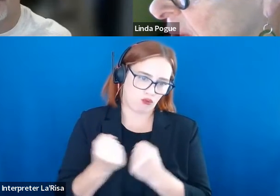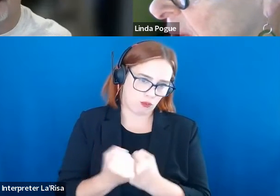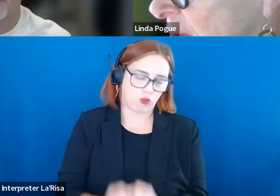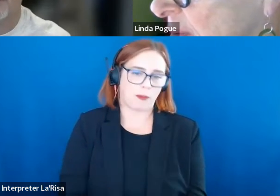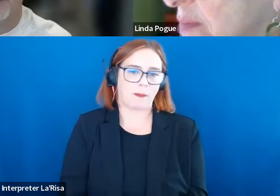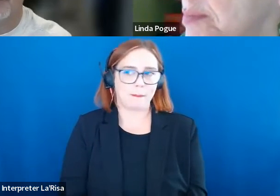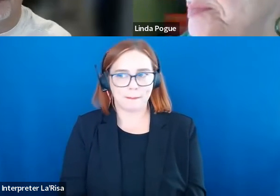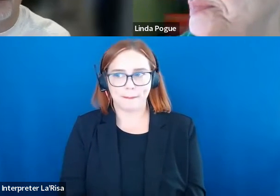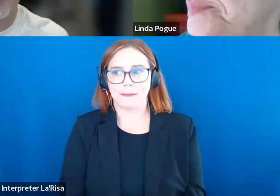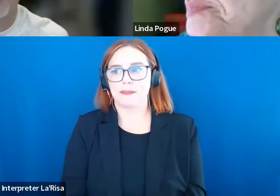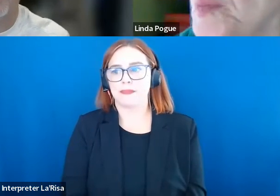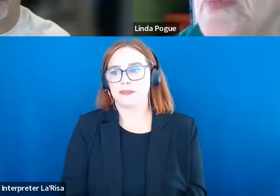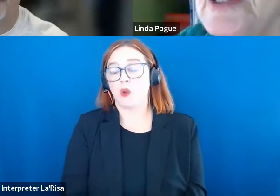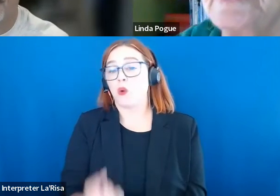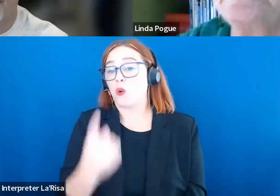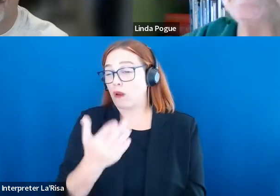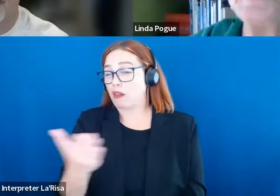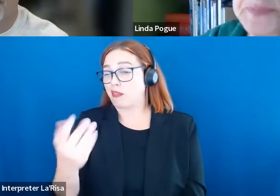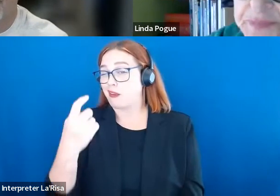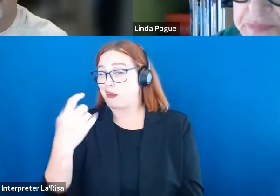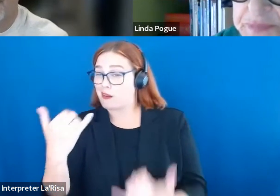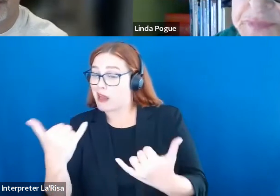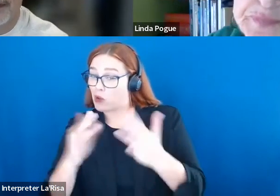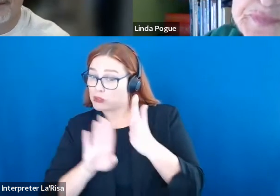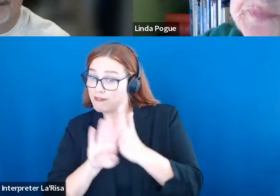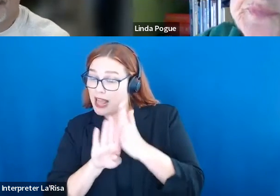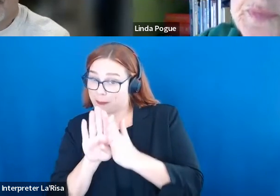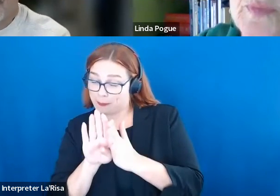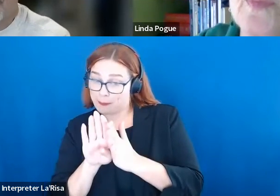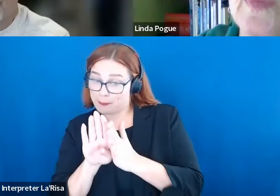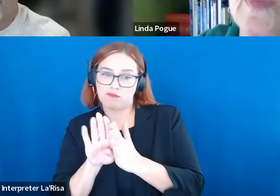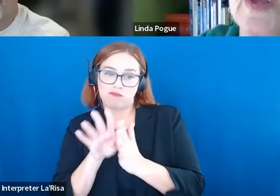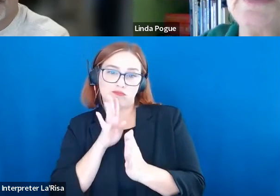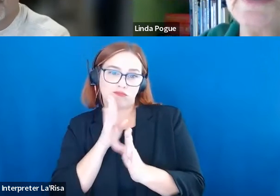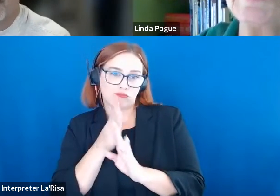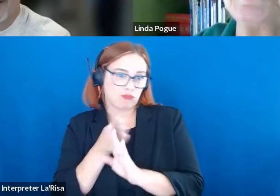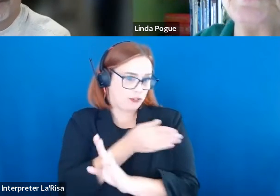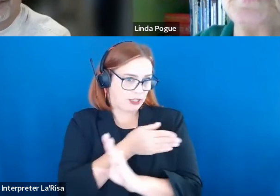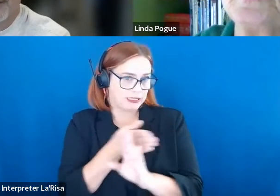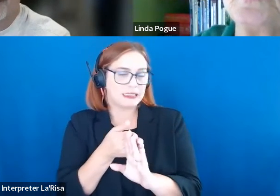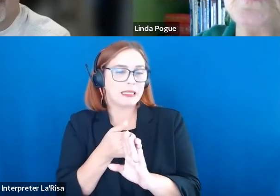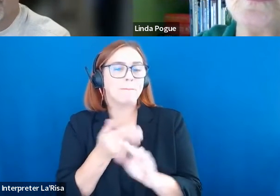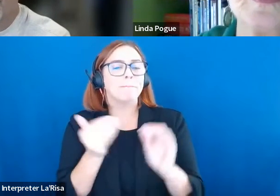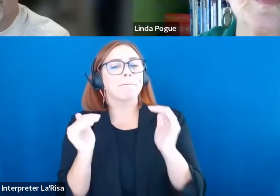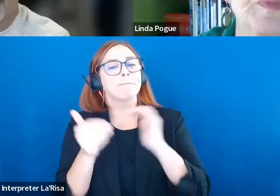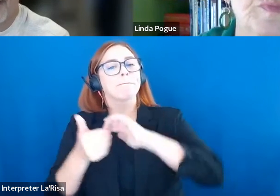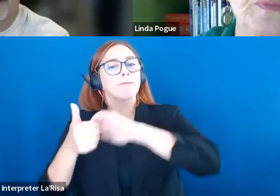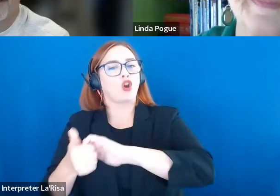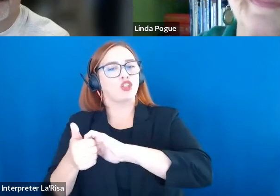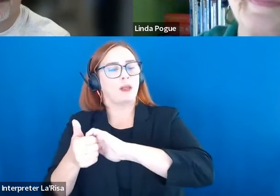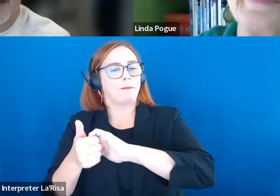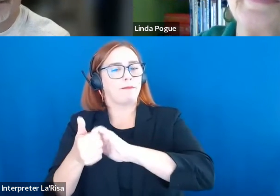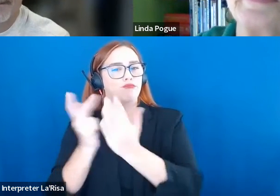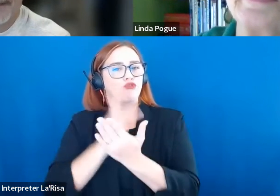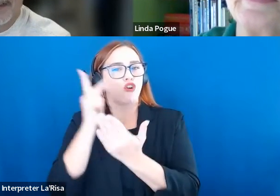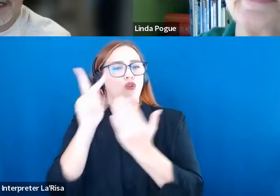One of the things we're developing, as I talked about in the first section, our peer support partnership program. So reaching out, recruiting